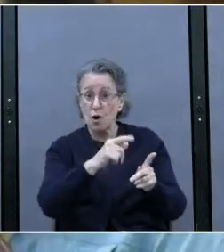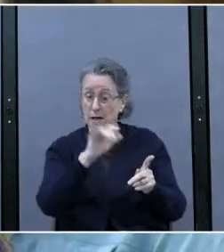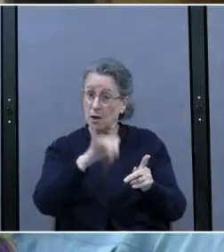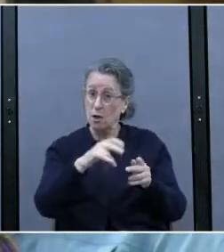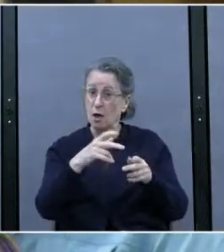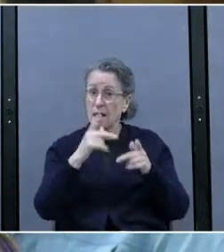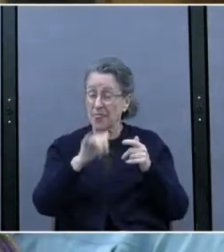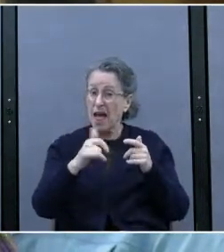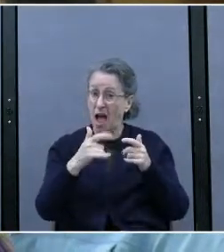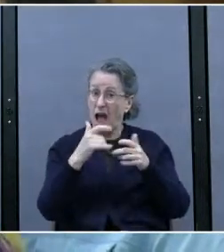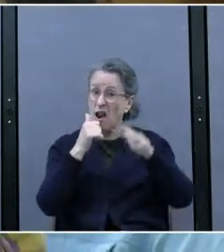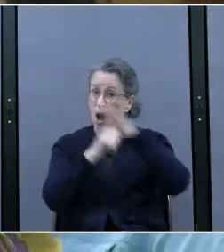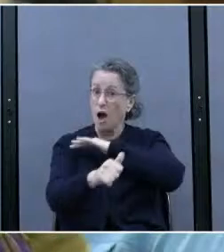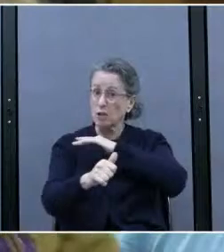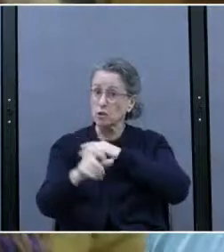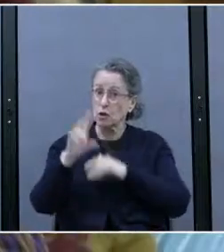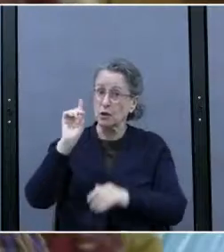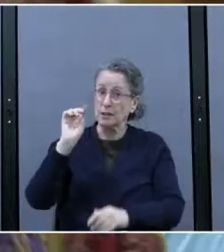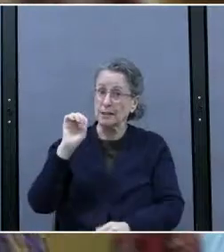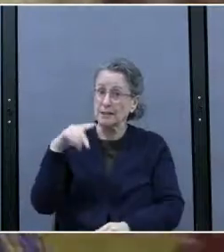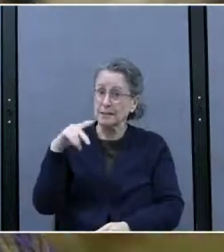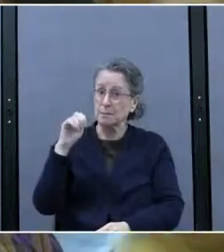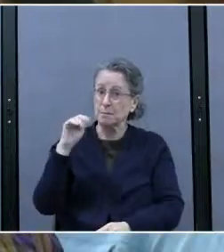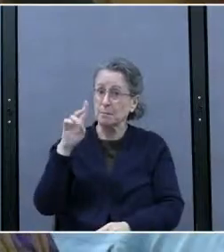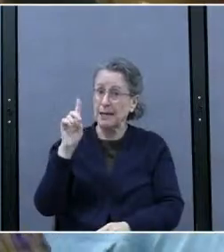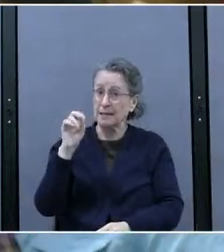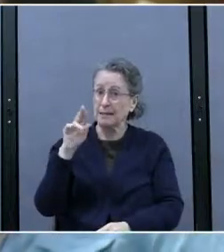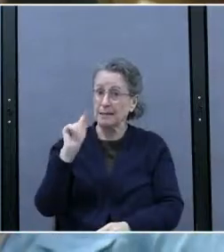as I'm concerned, yes. Thank you. But, you know.